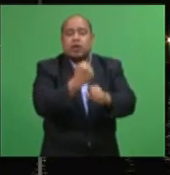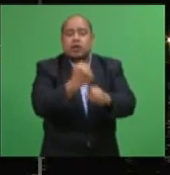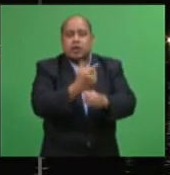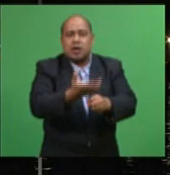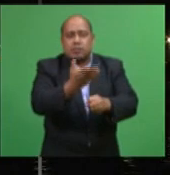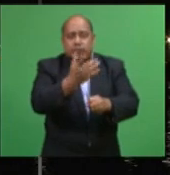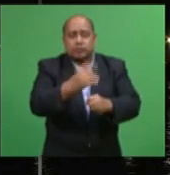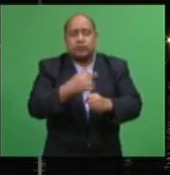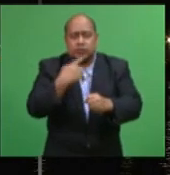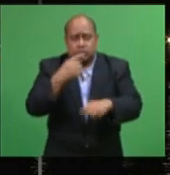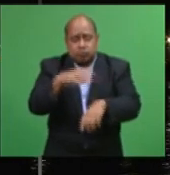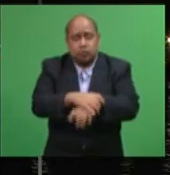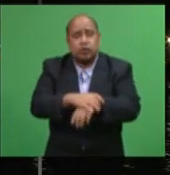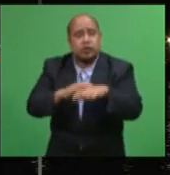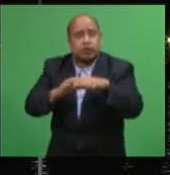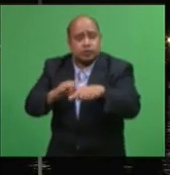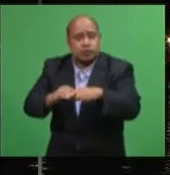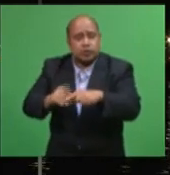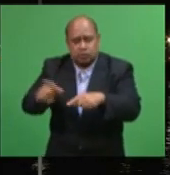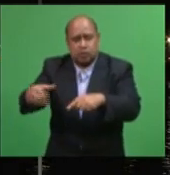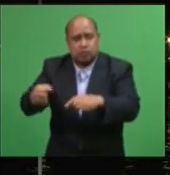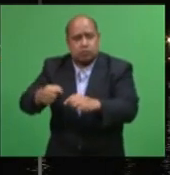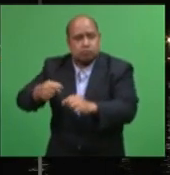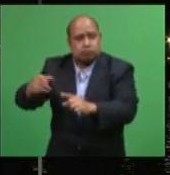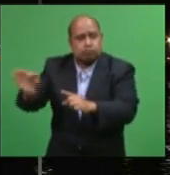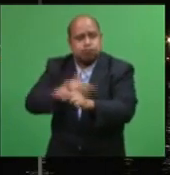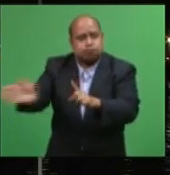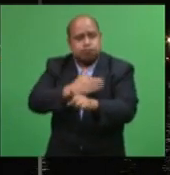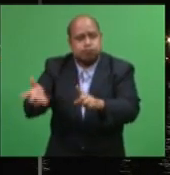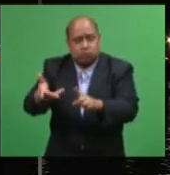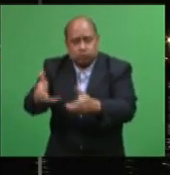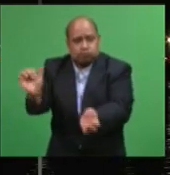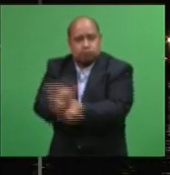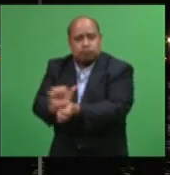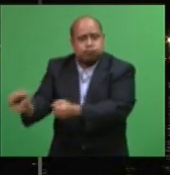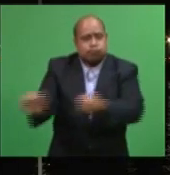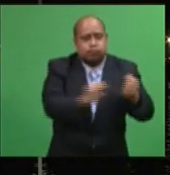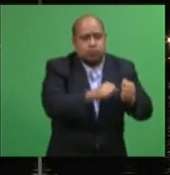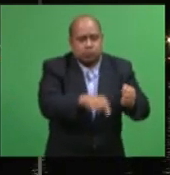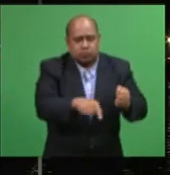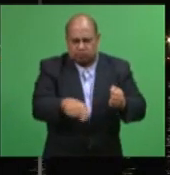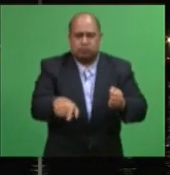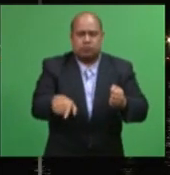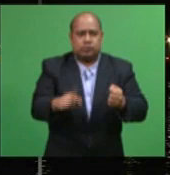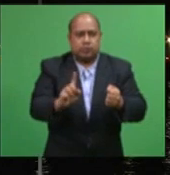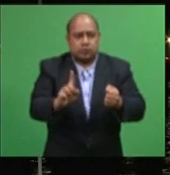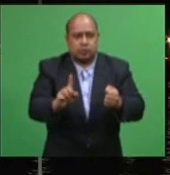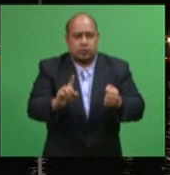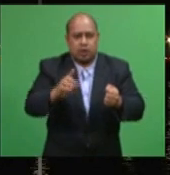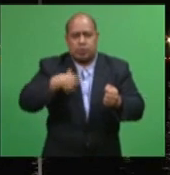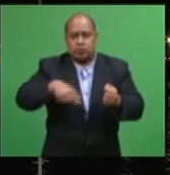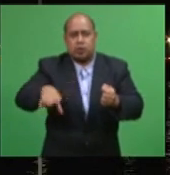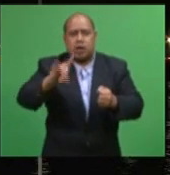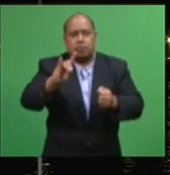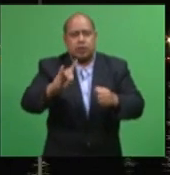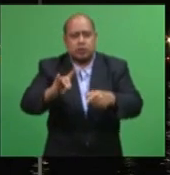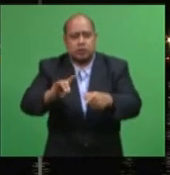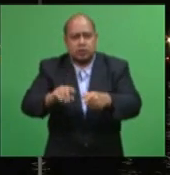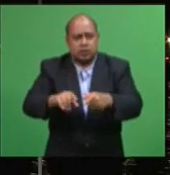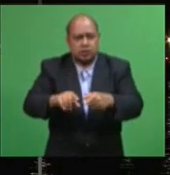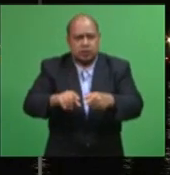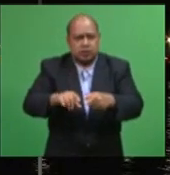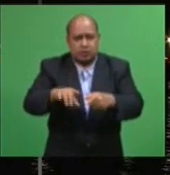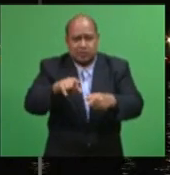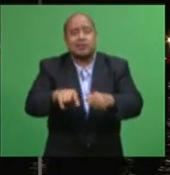officers when he was arrested for an alleged case of theft of livestock. The animal was found slaughtered in the Natolevu village mountains on